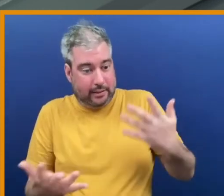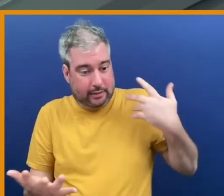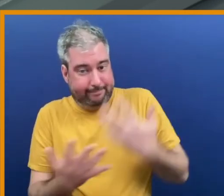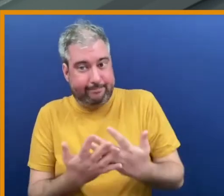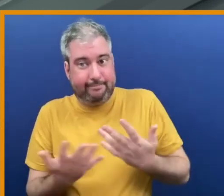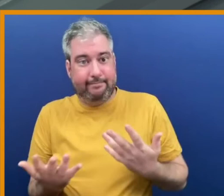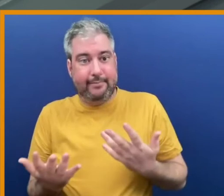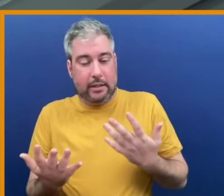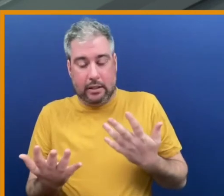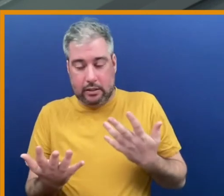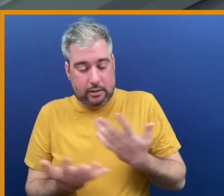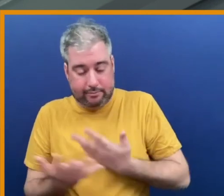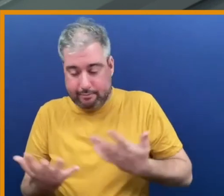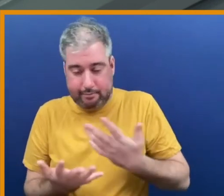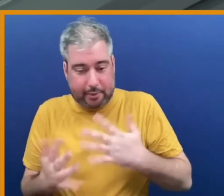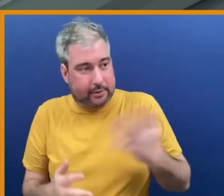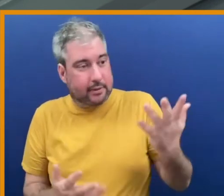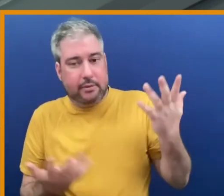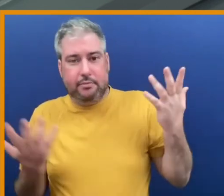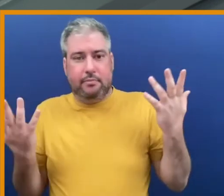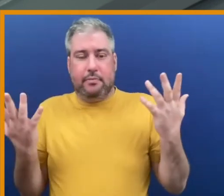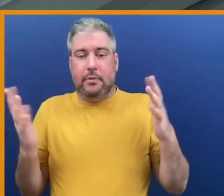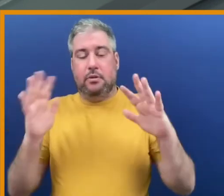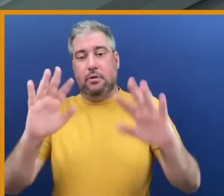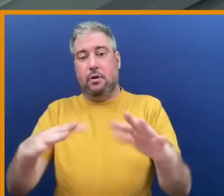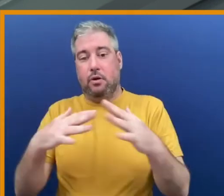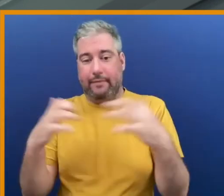1 and to support the motion as a whole. Thank you.